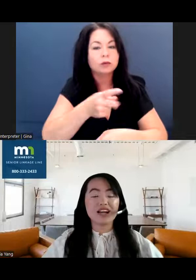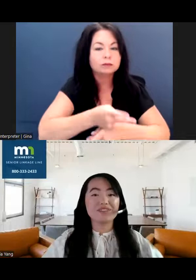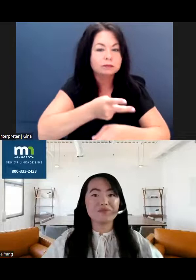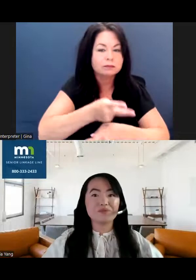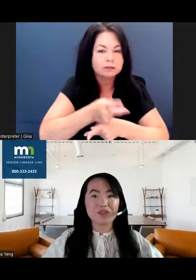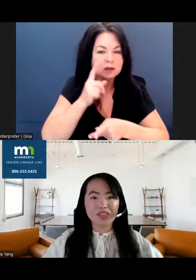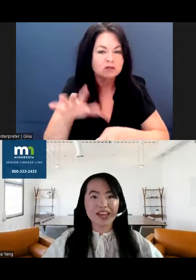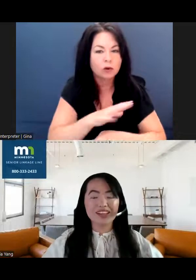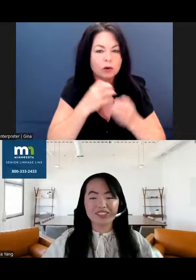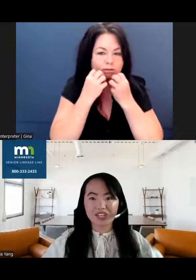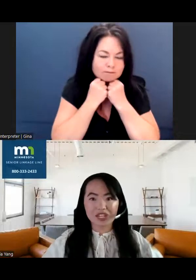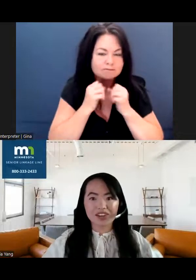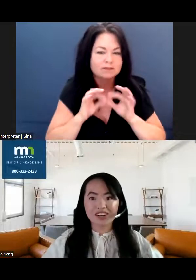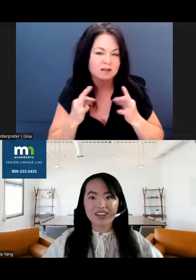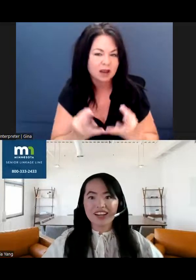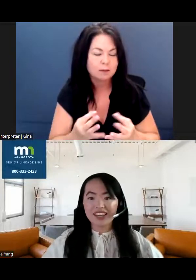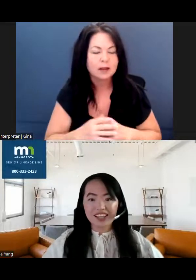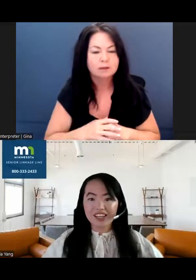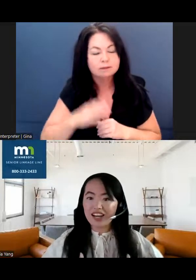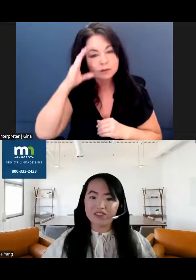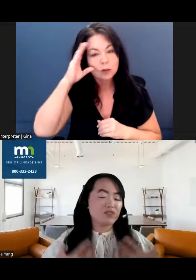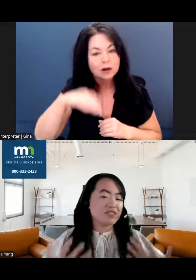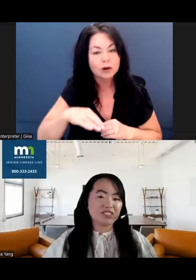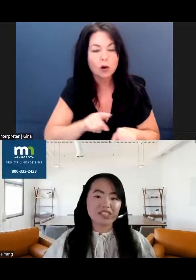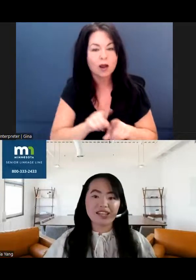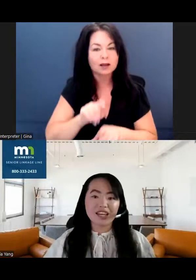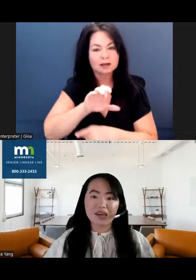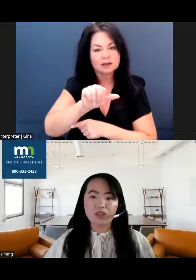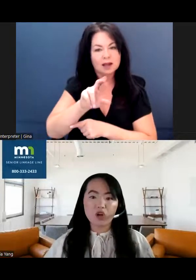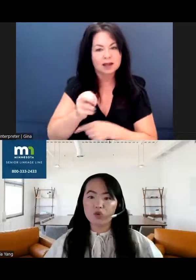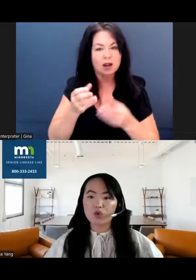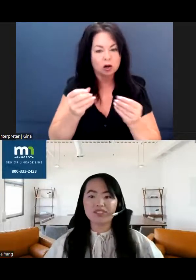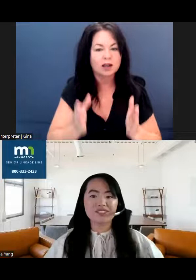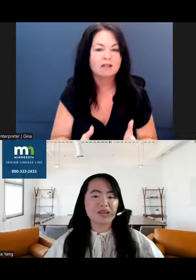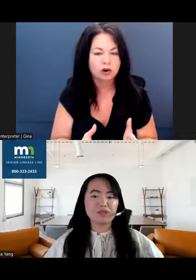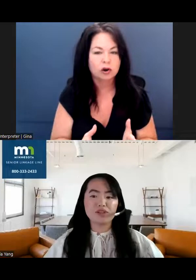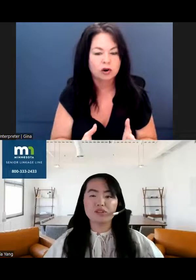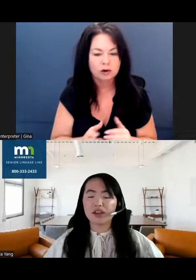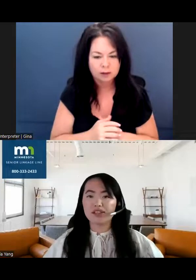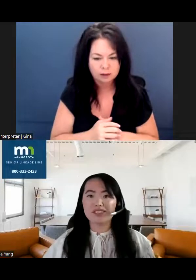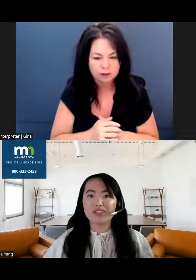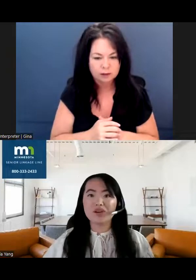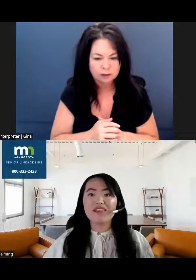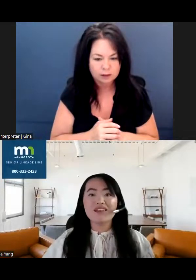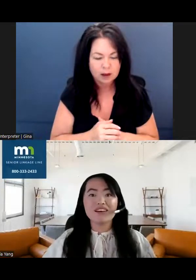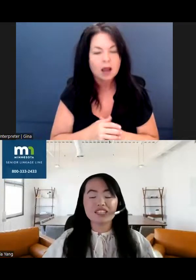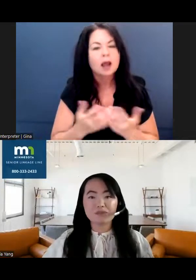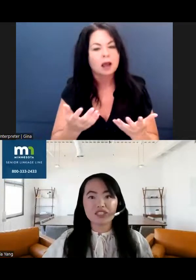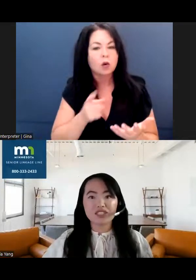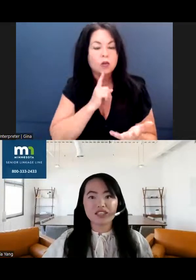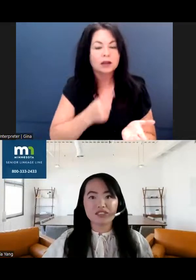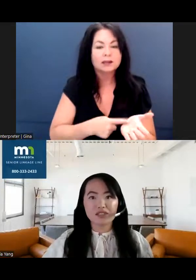respite. We know that as a caregiver, again, you just need that time alone or time to run some errands. And so